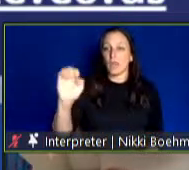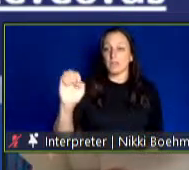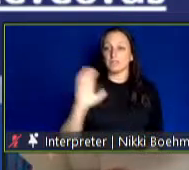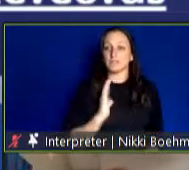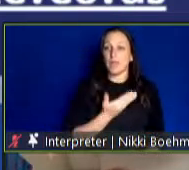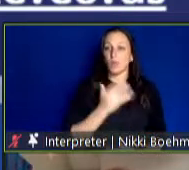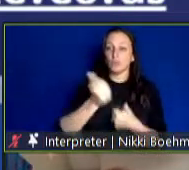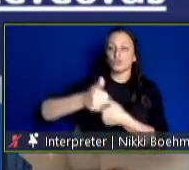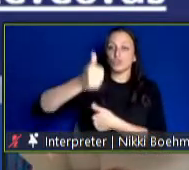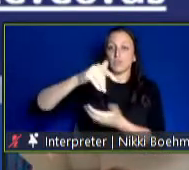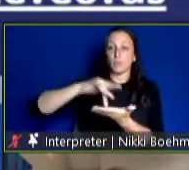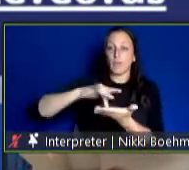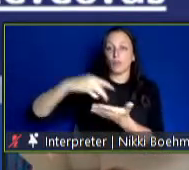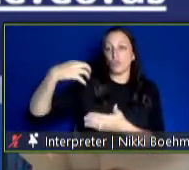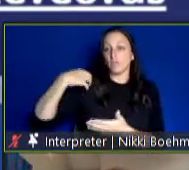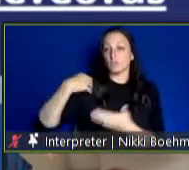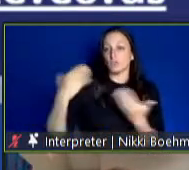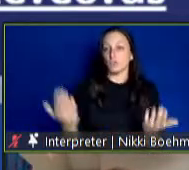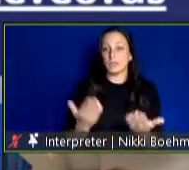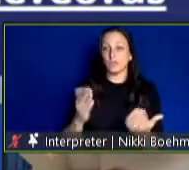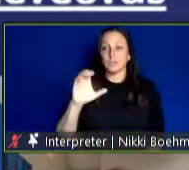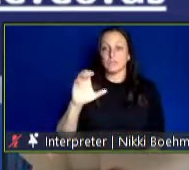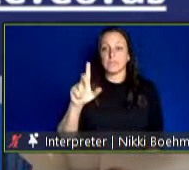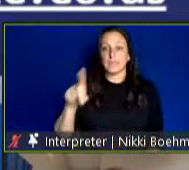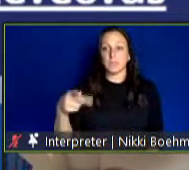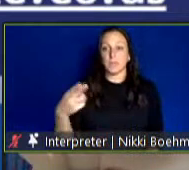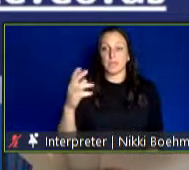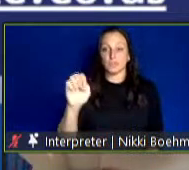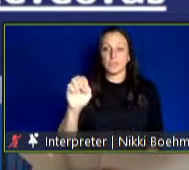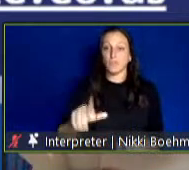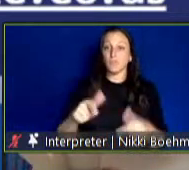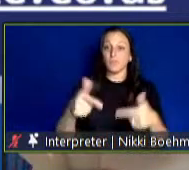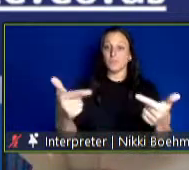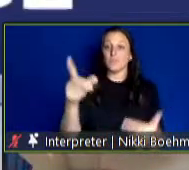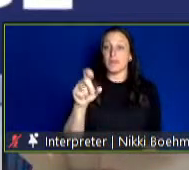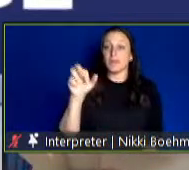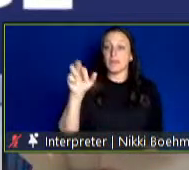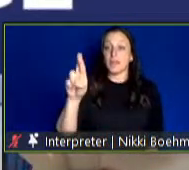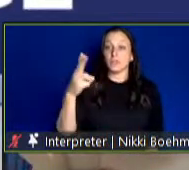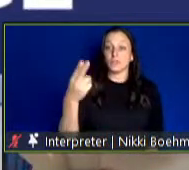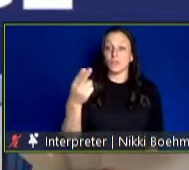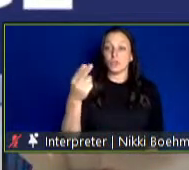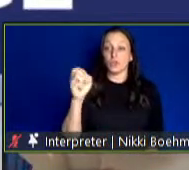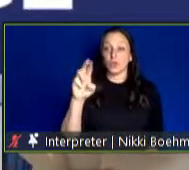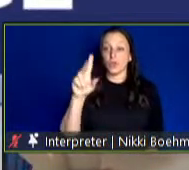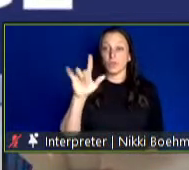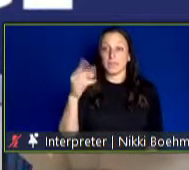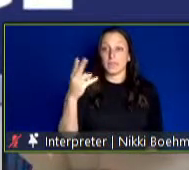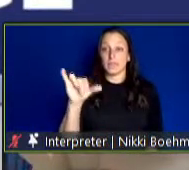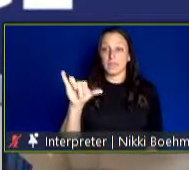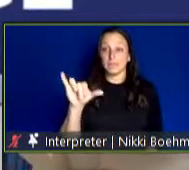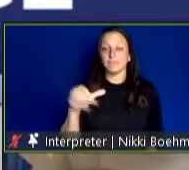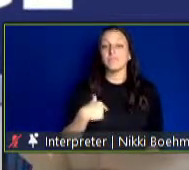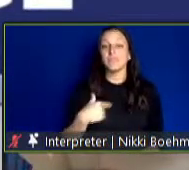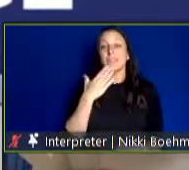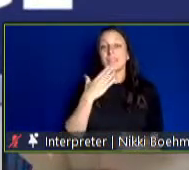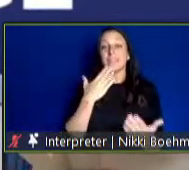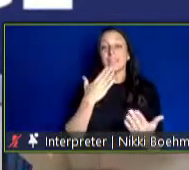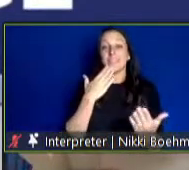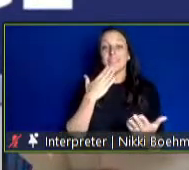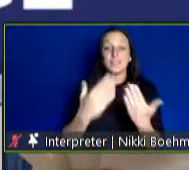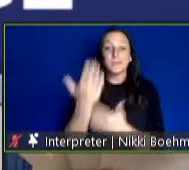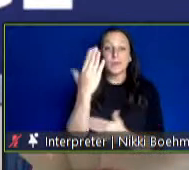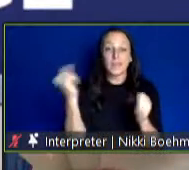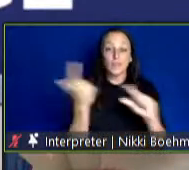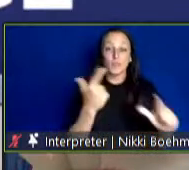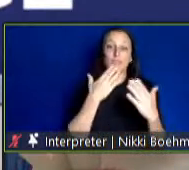at CDPHE. With that, I will turn it over to you, Dr. Herlihy. Great. Good morning, everyone. Thank you so much for the opportunity to